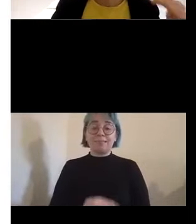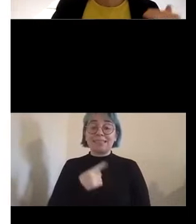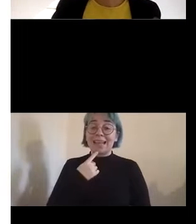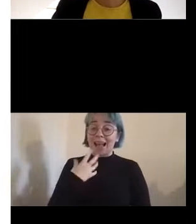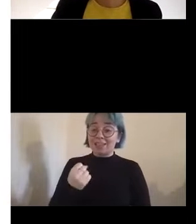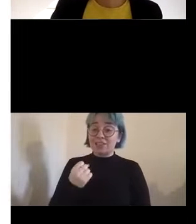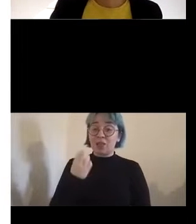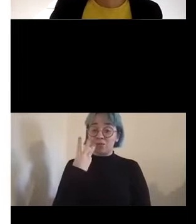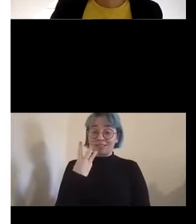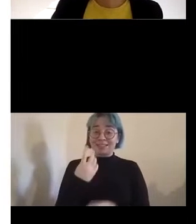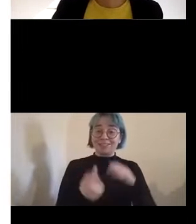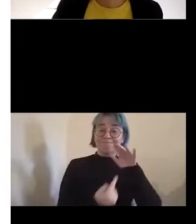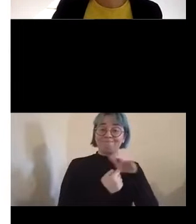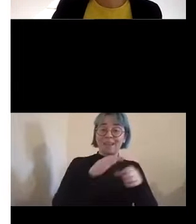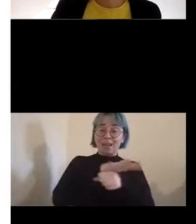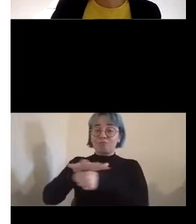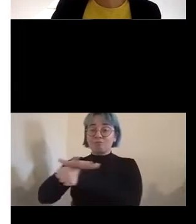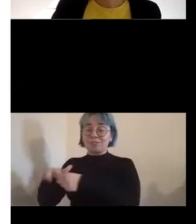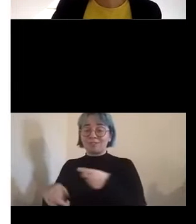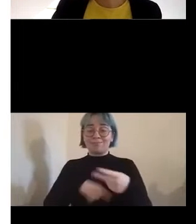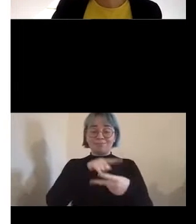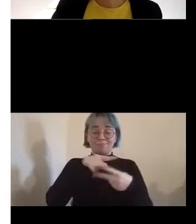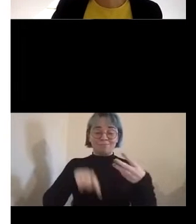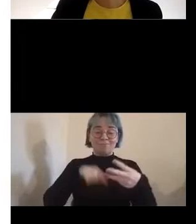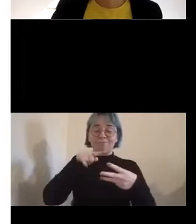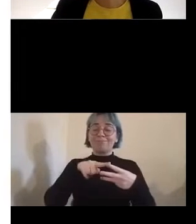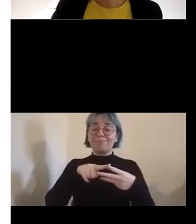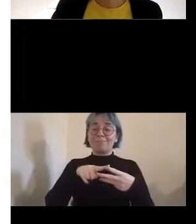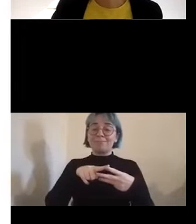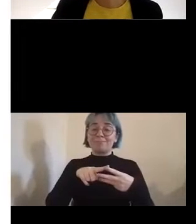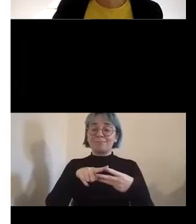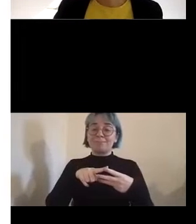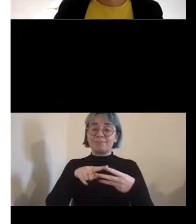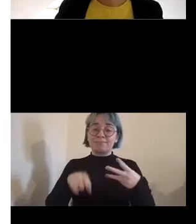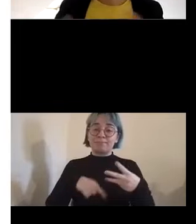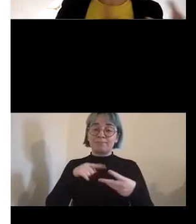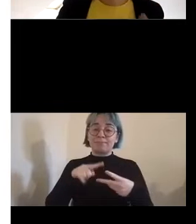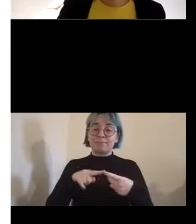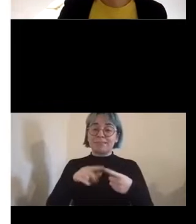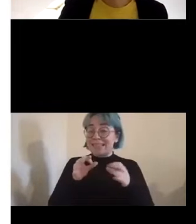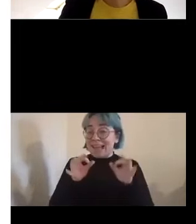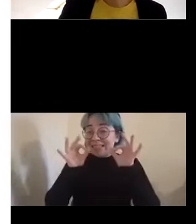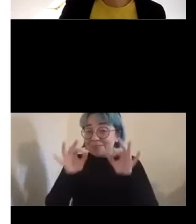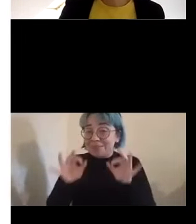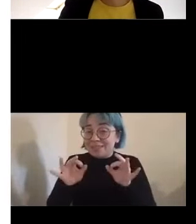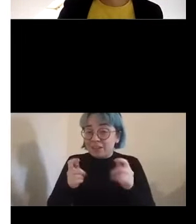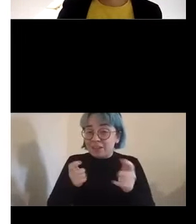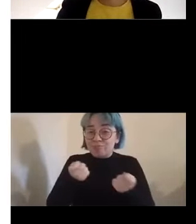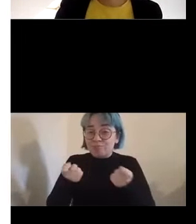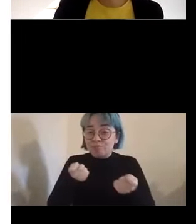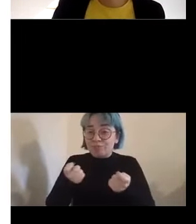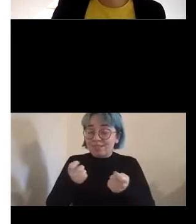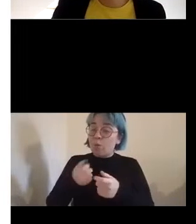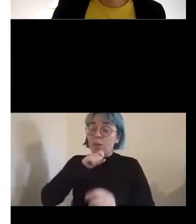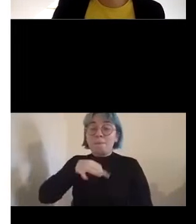really three main aspects, saying that the purpose is determining whether any specific measures to the benefit of